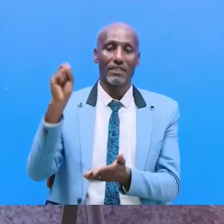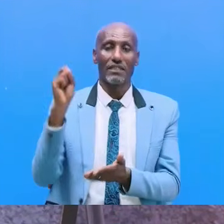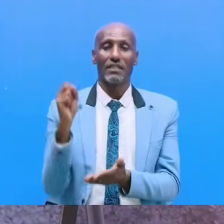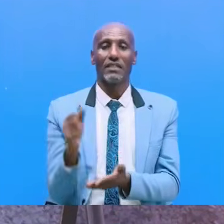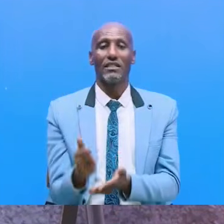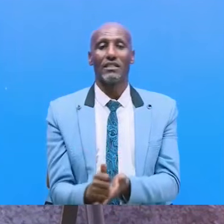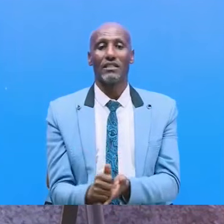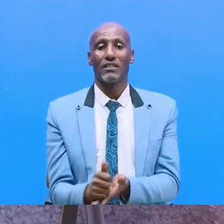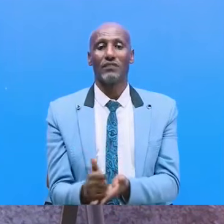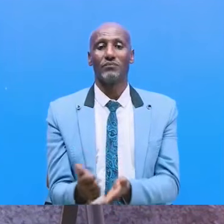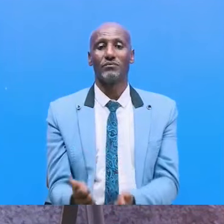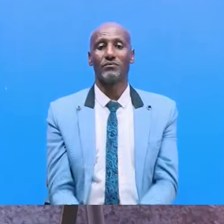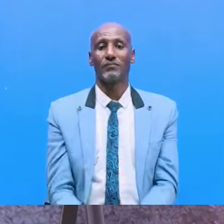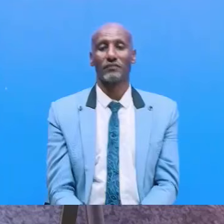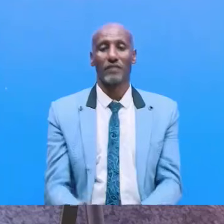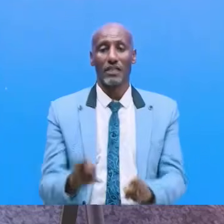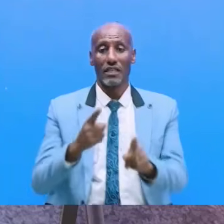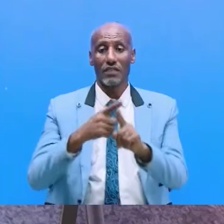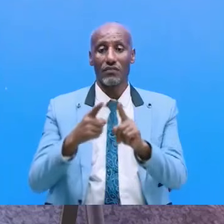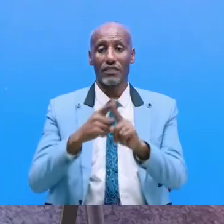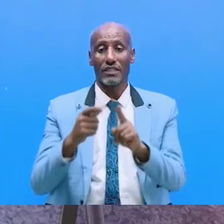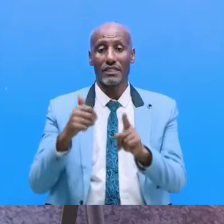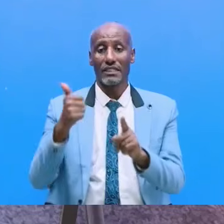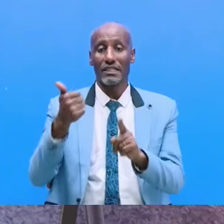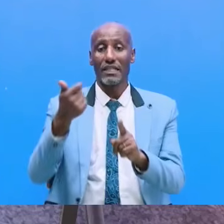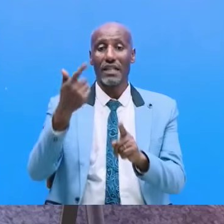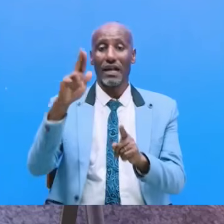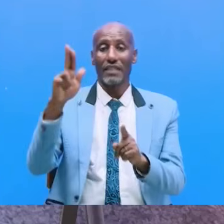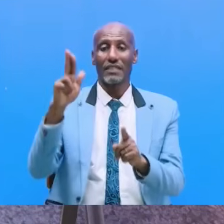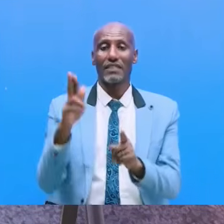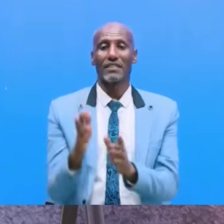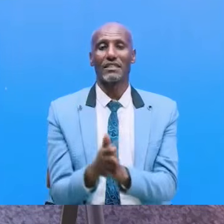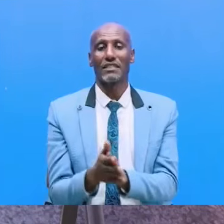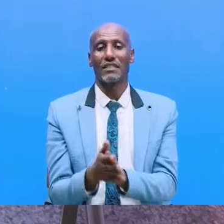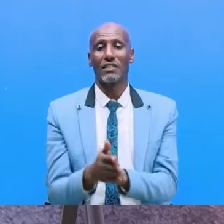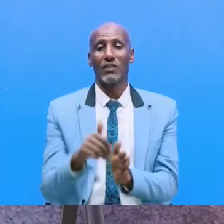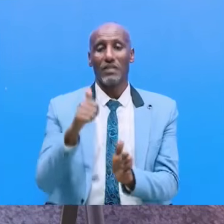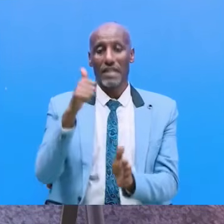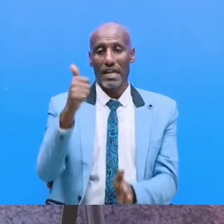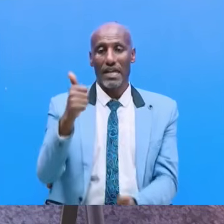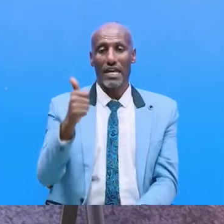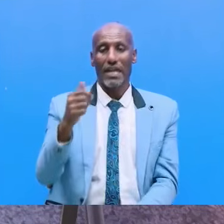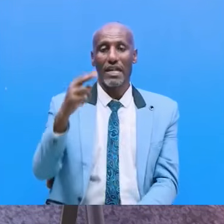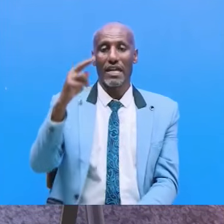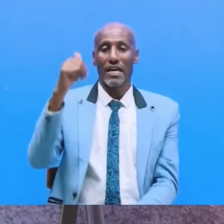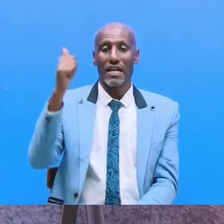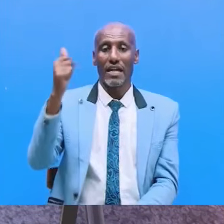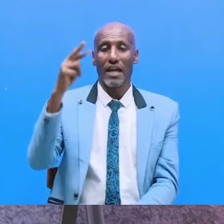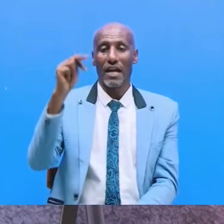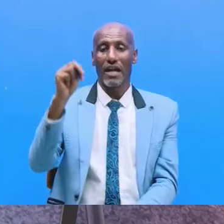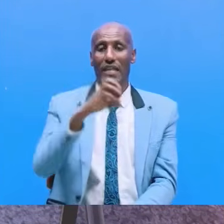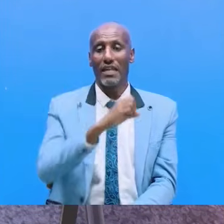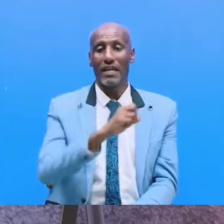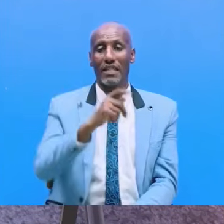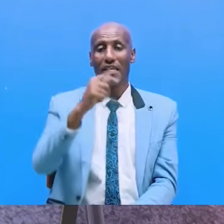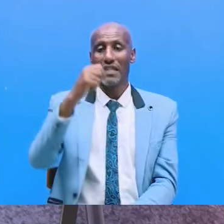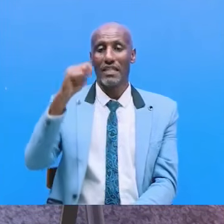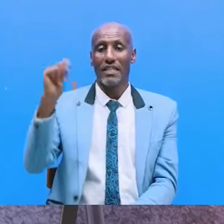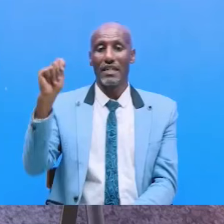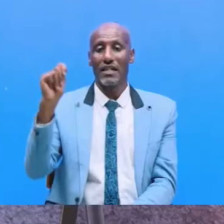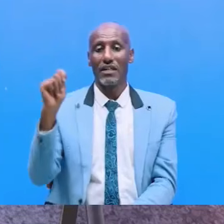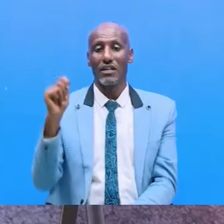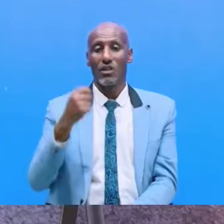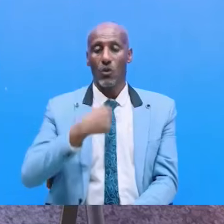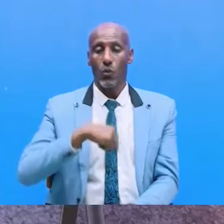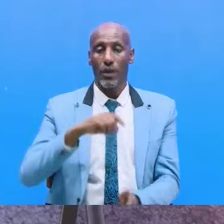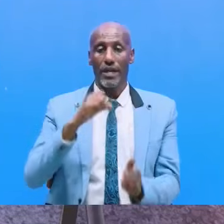to identify different articles with a, an, and also the. And you can use